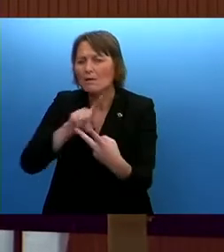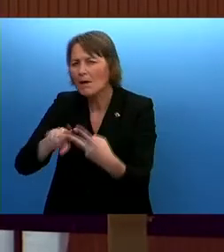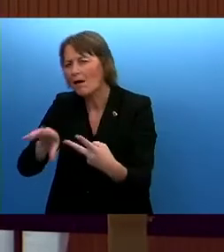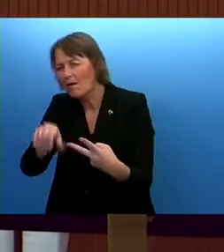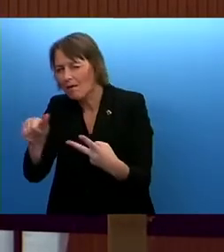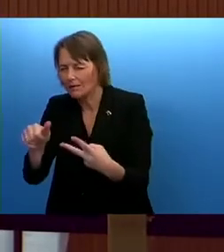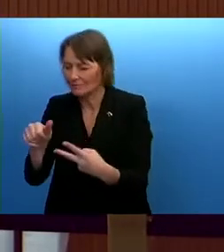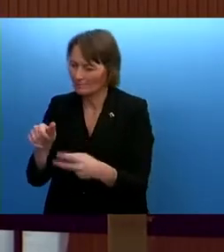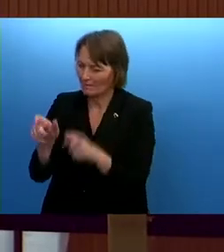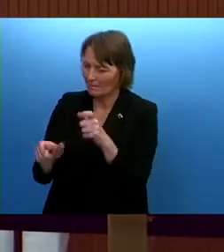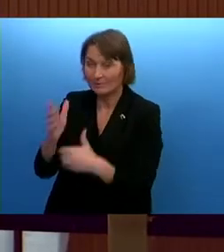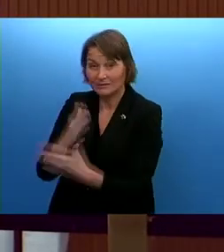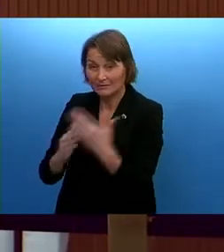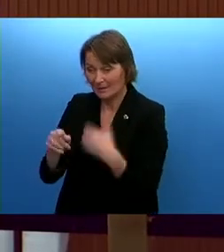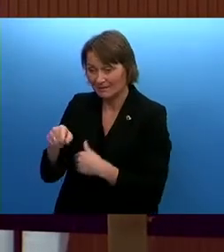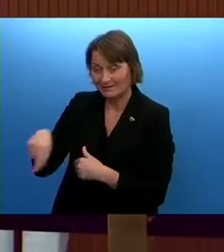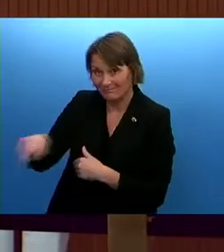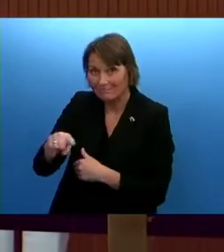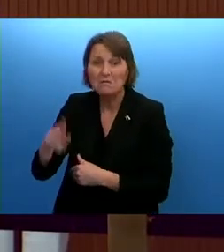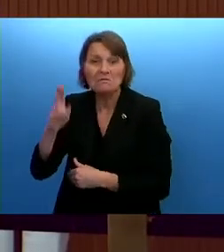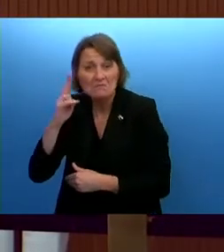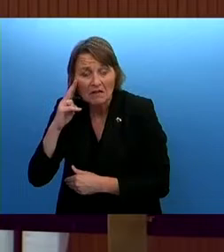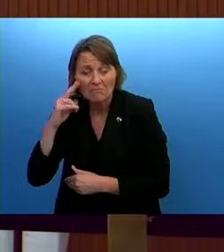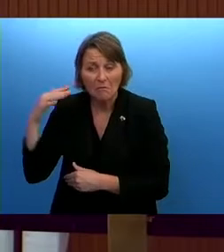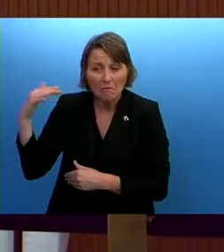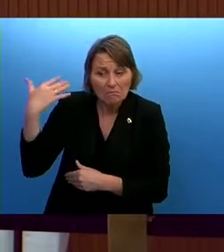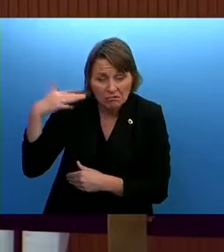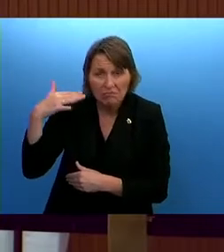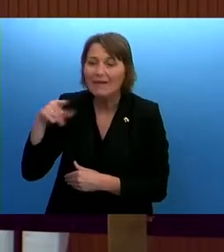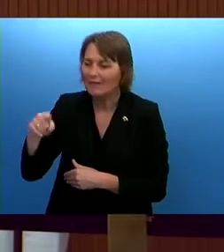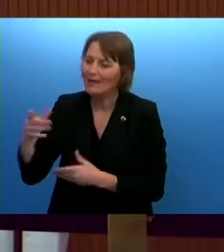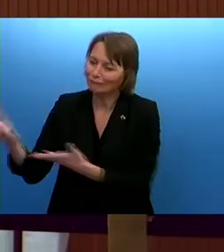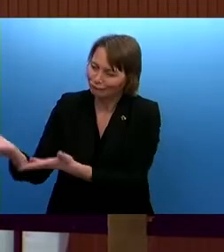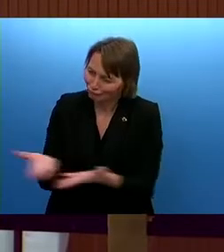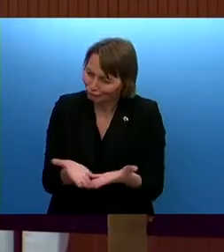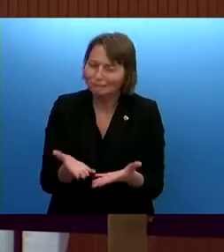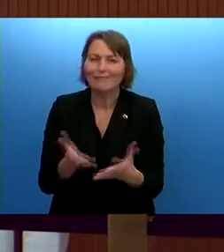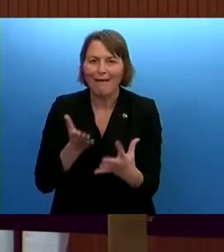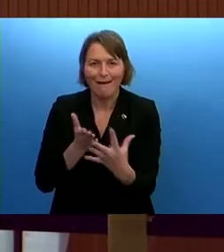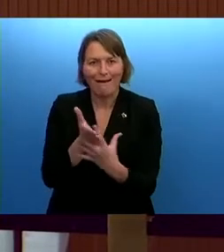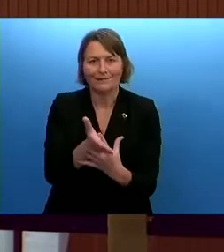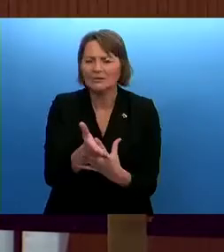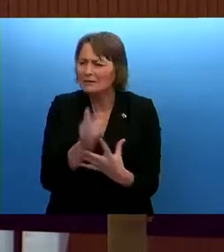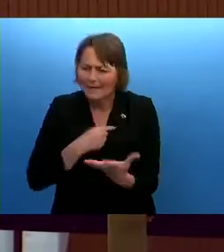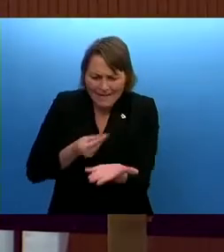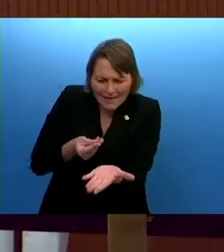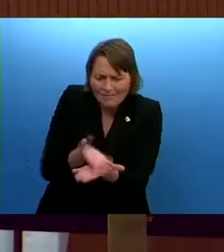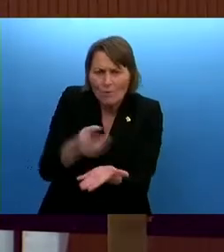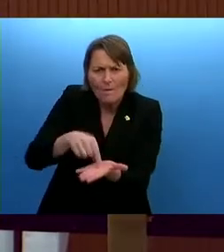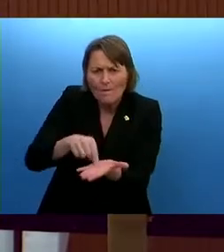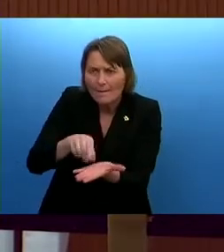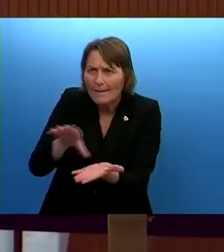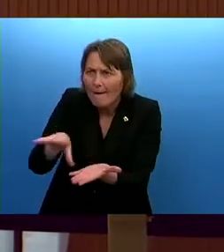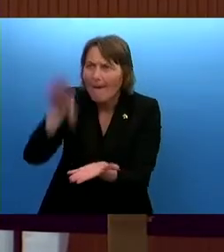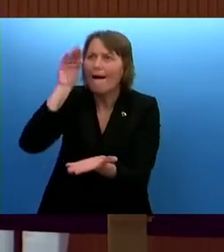disability, deaf and persons with hard of hearing, that they have access to the content, to the dialogue, to be able